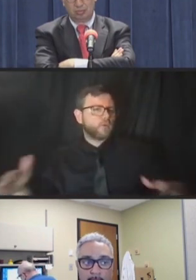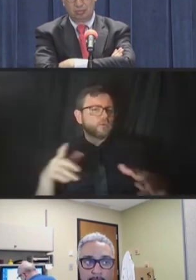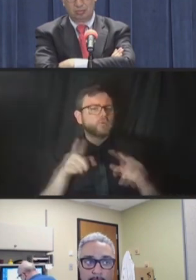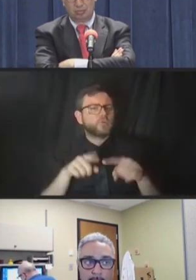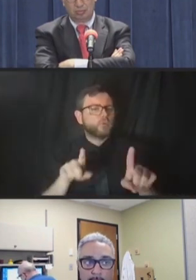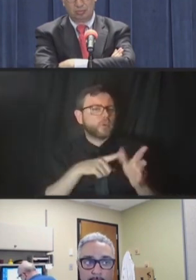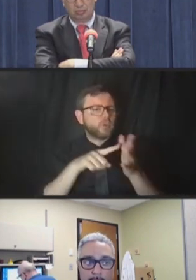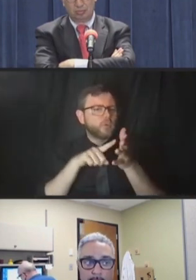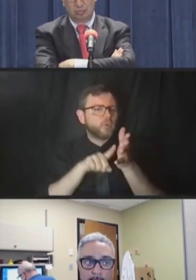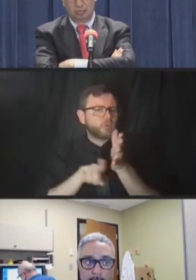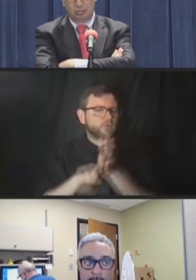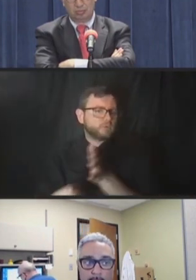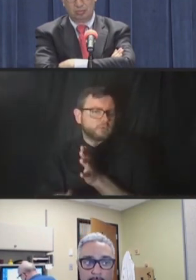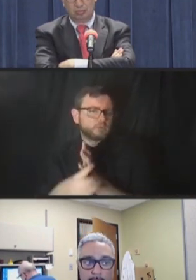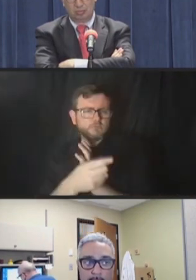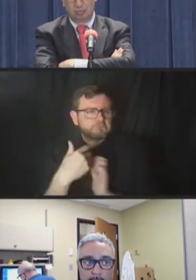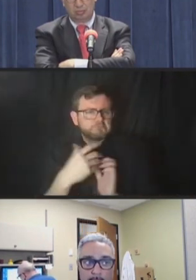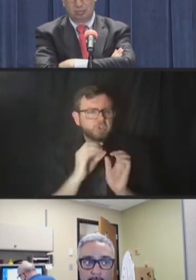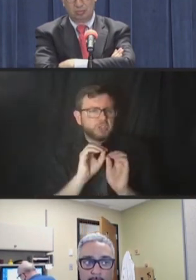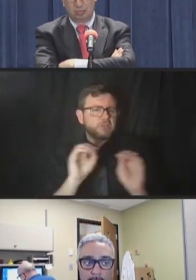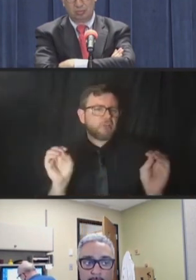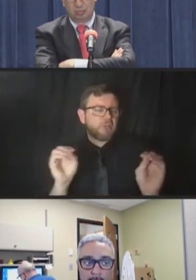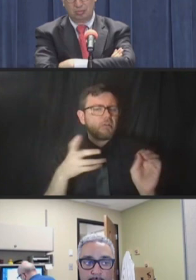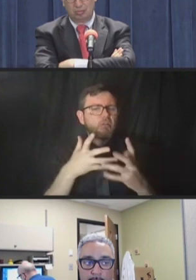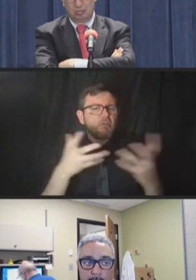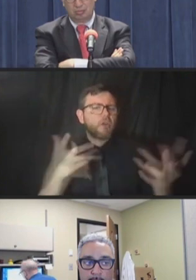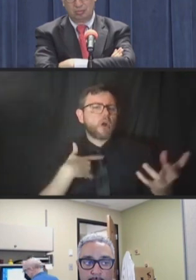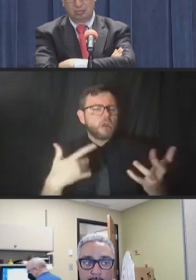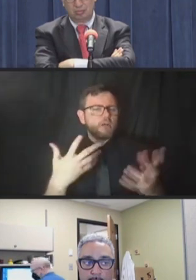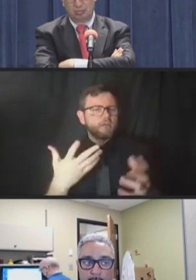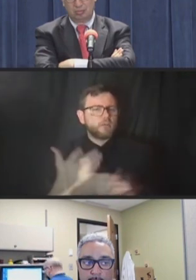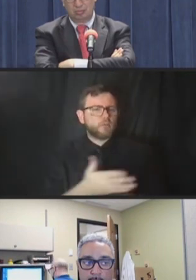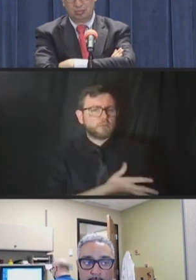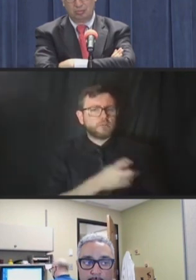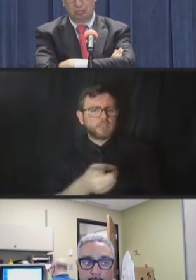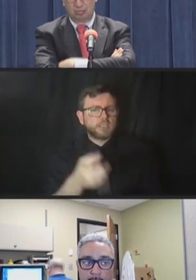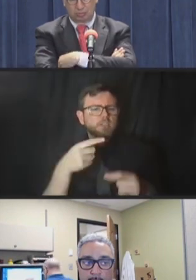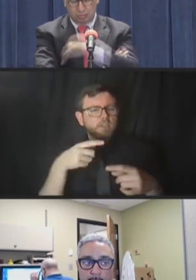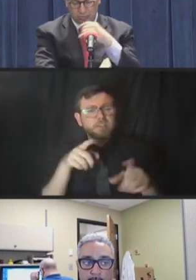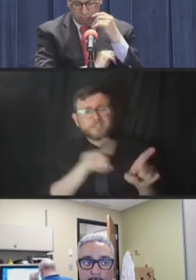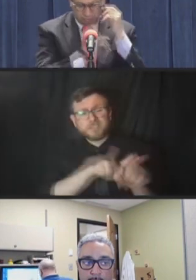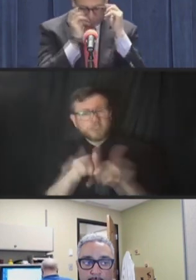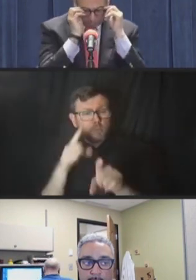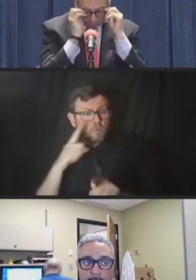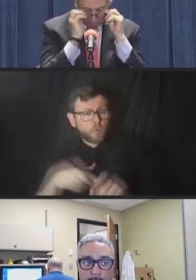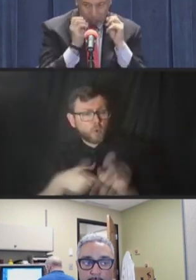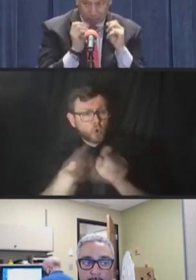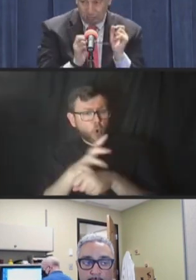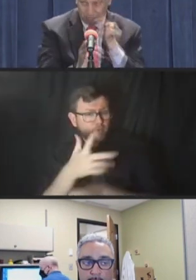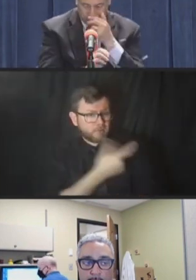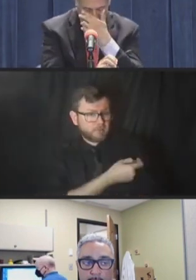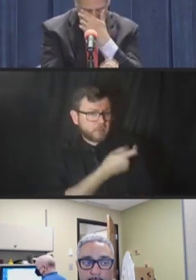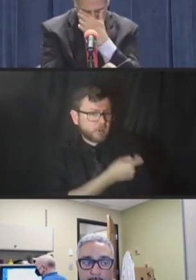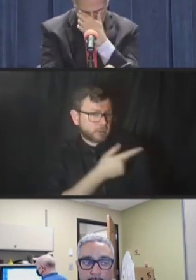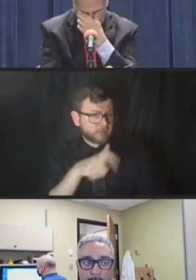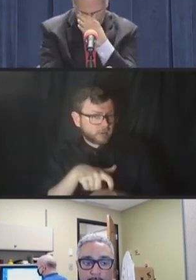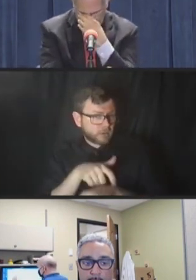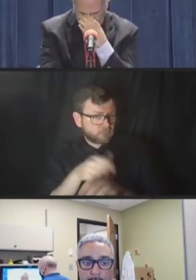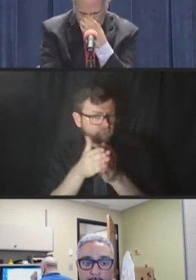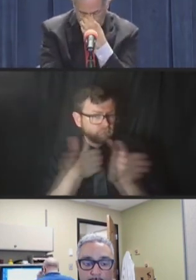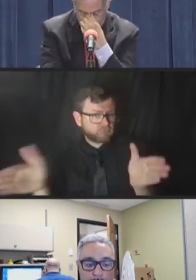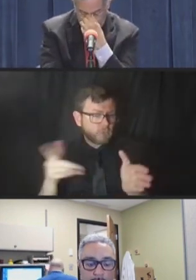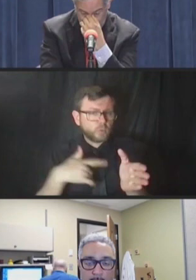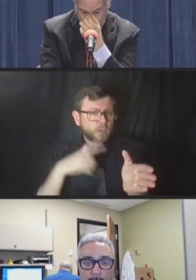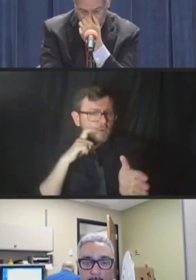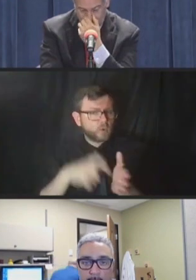much improvement. Is that also true in the COVID vaccine era? We've spent a lot of the last 2 days talking